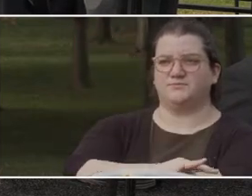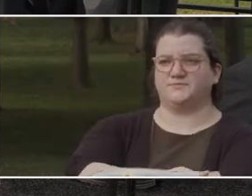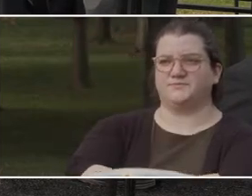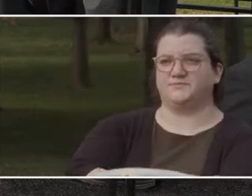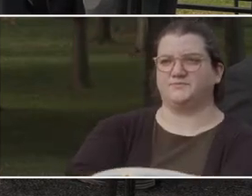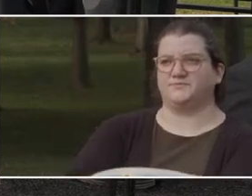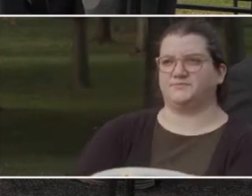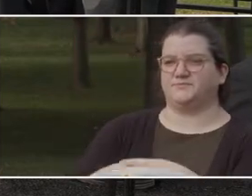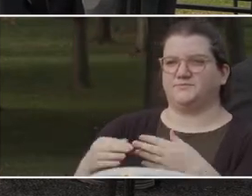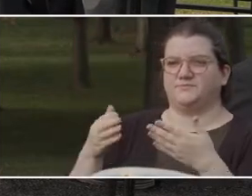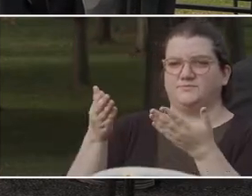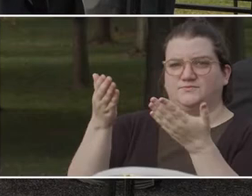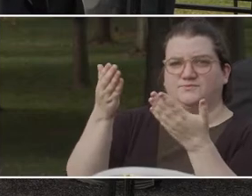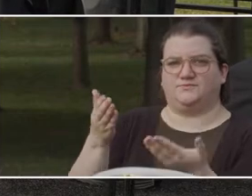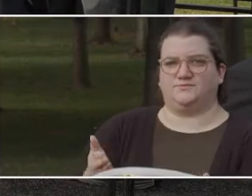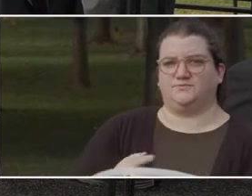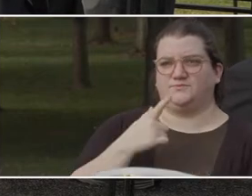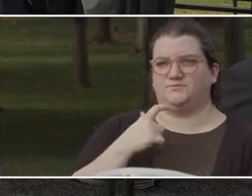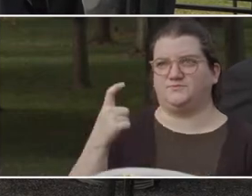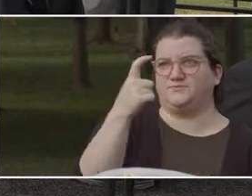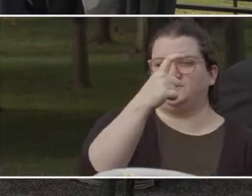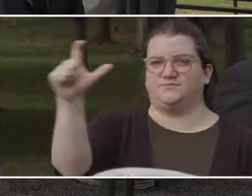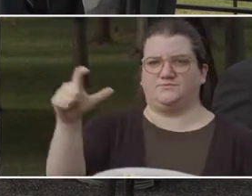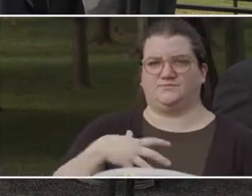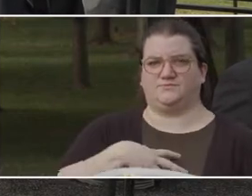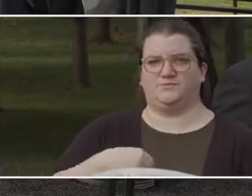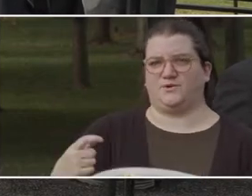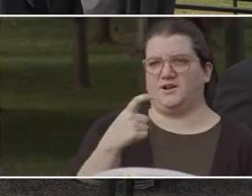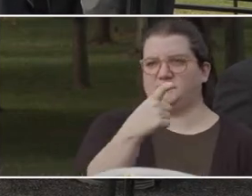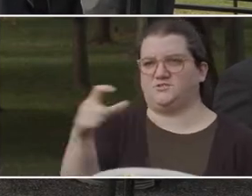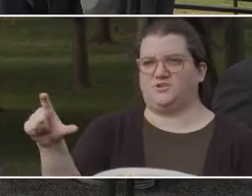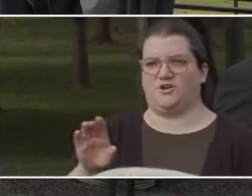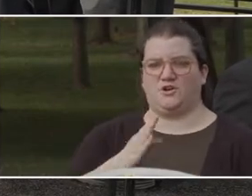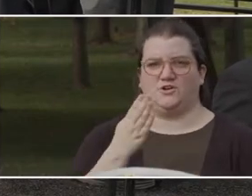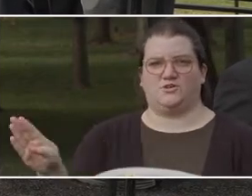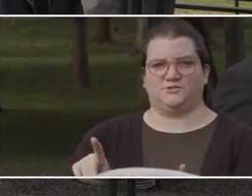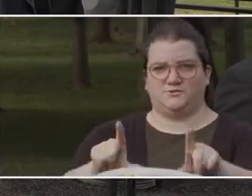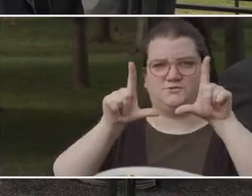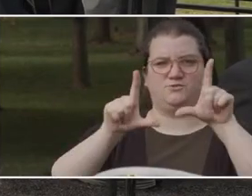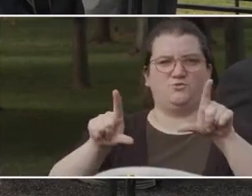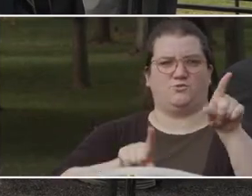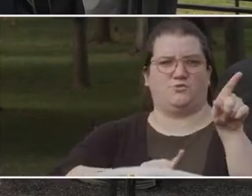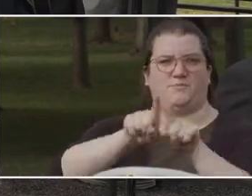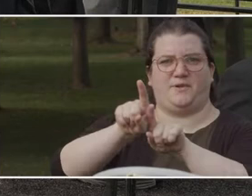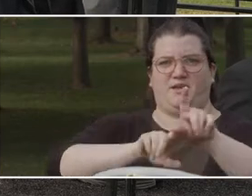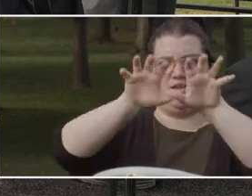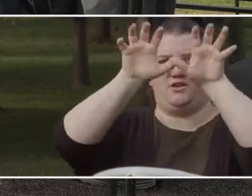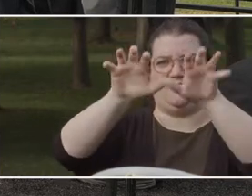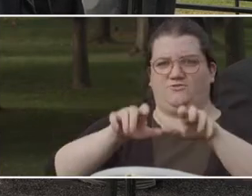last gleaming, whose broad stripes and bright stars through